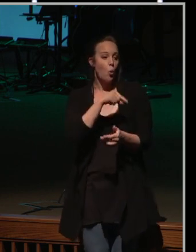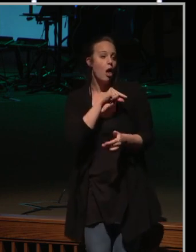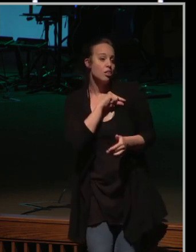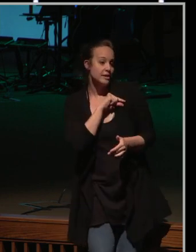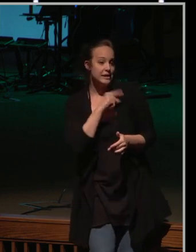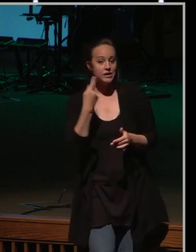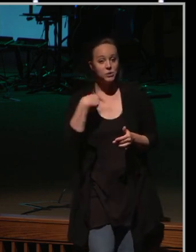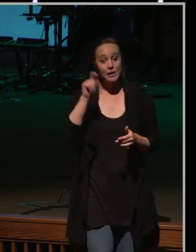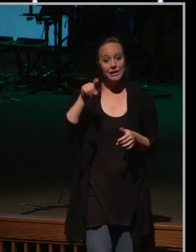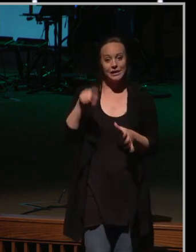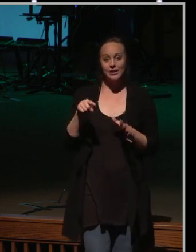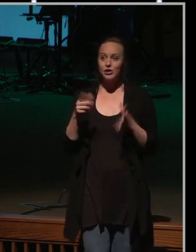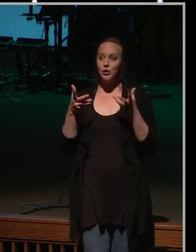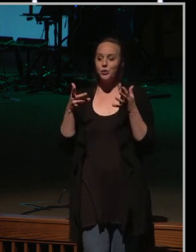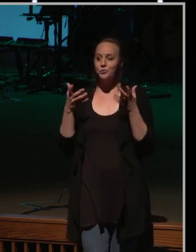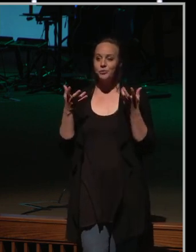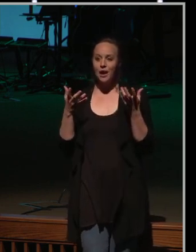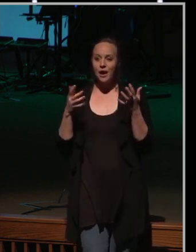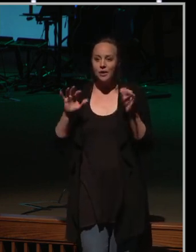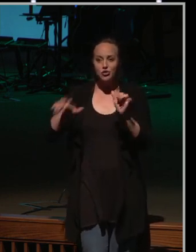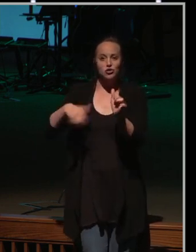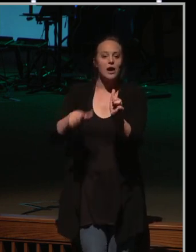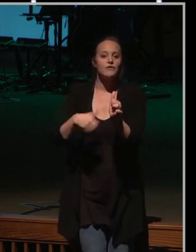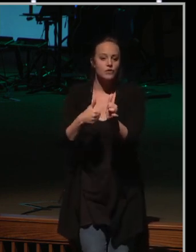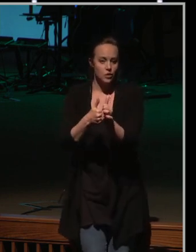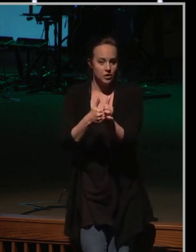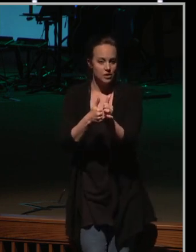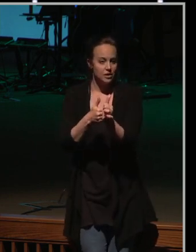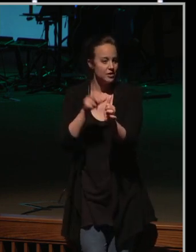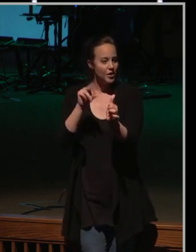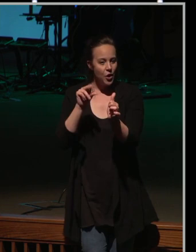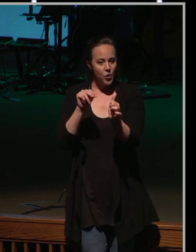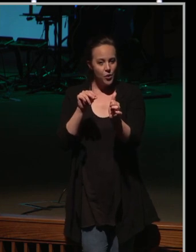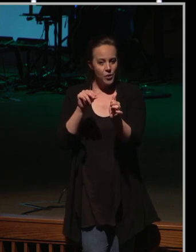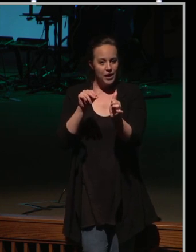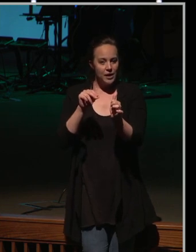the antidotes to the negative qualities that he talked about earlier.